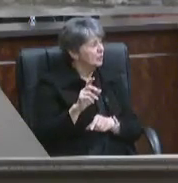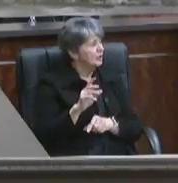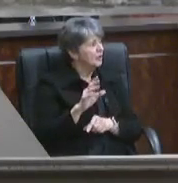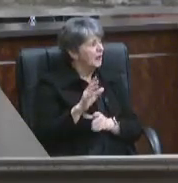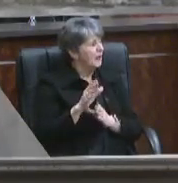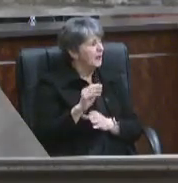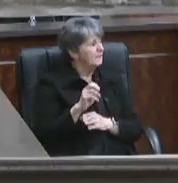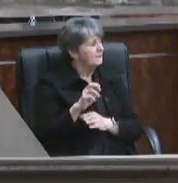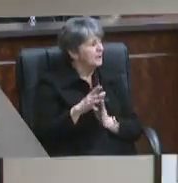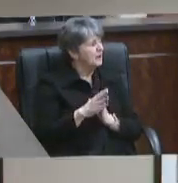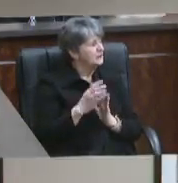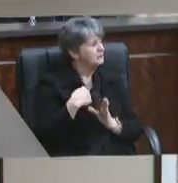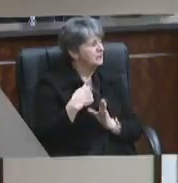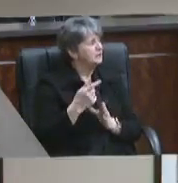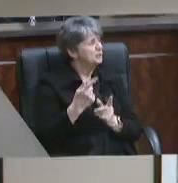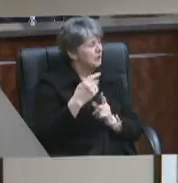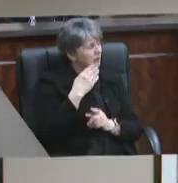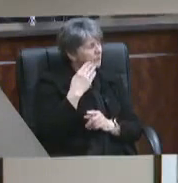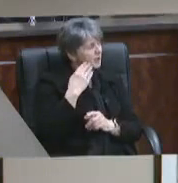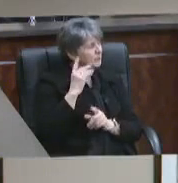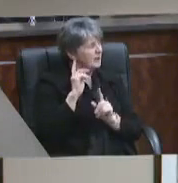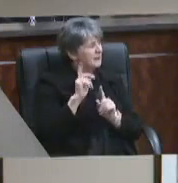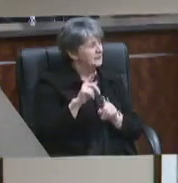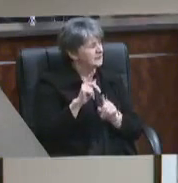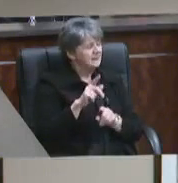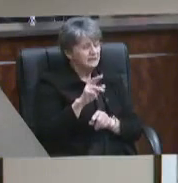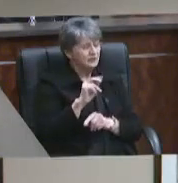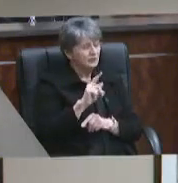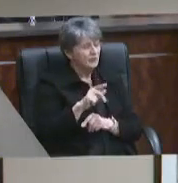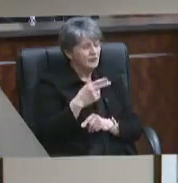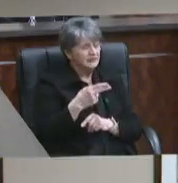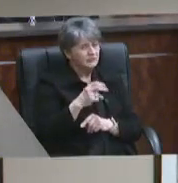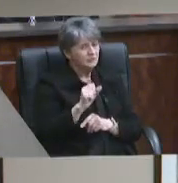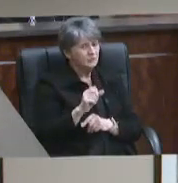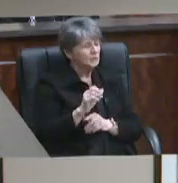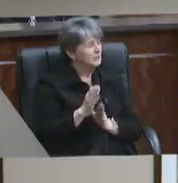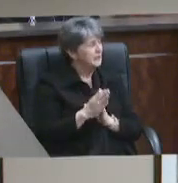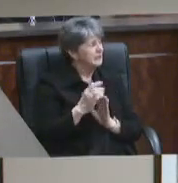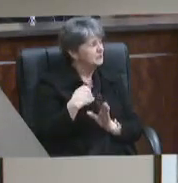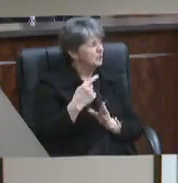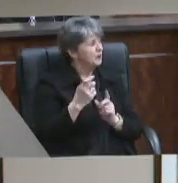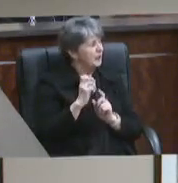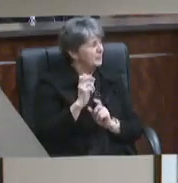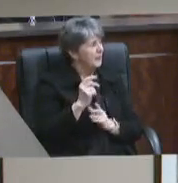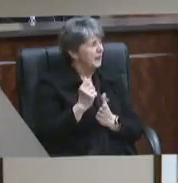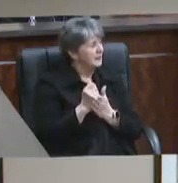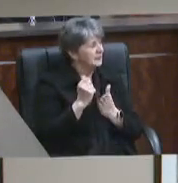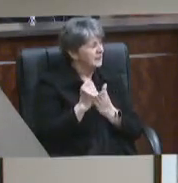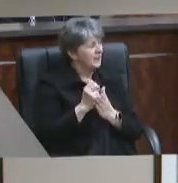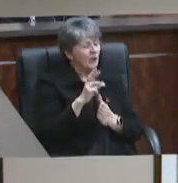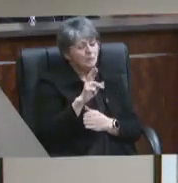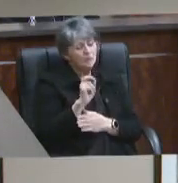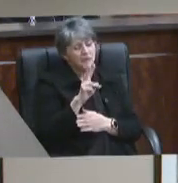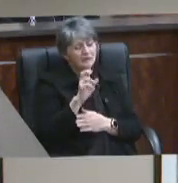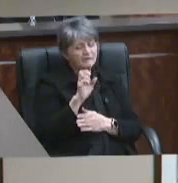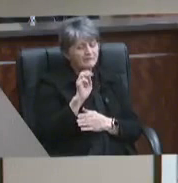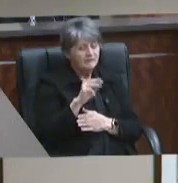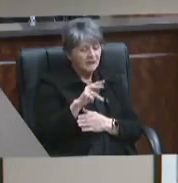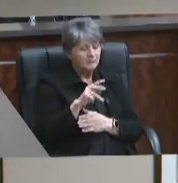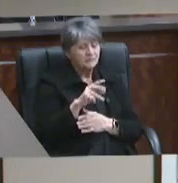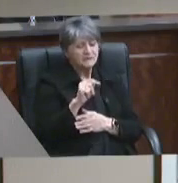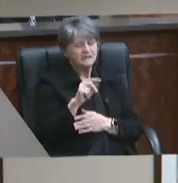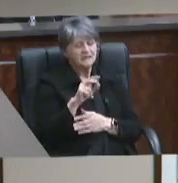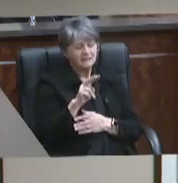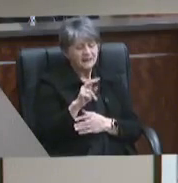home. I went to Laurel High School. He said, you want to come here and help me revamp our public access television station and help me run our